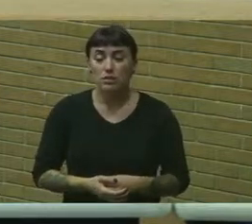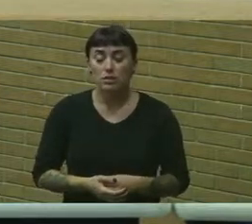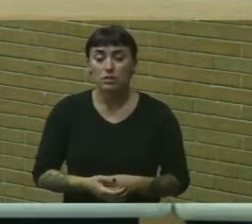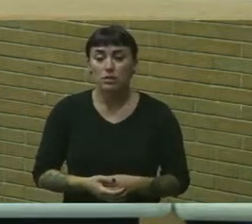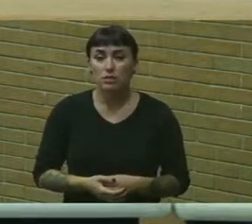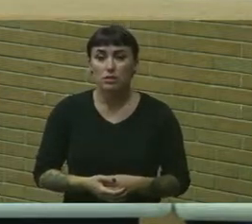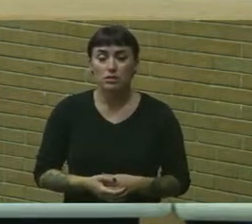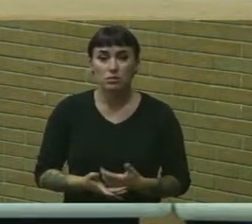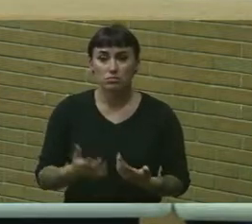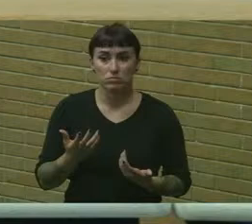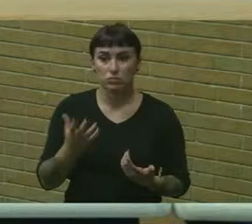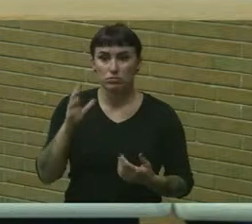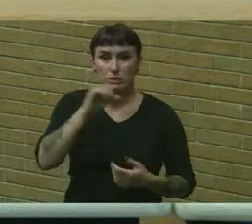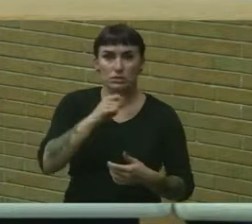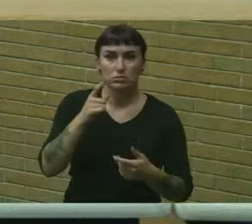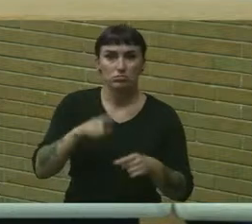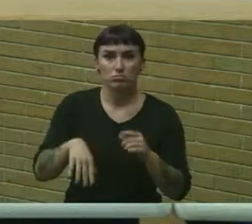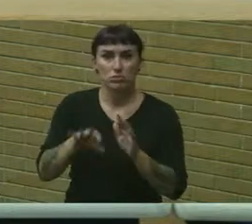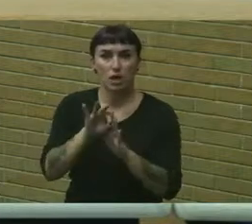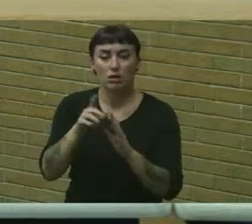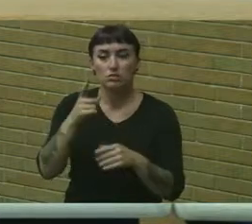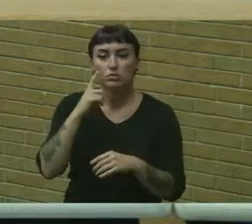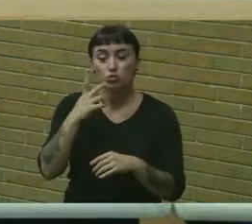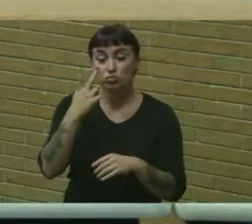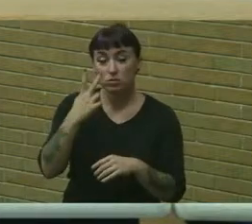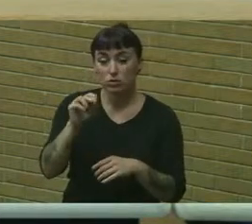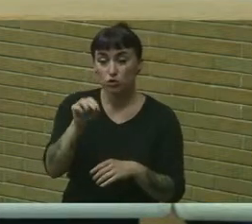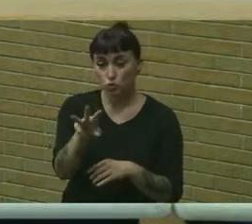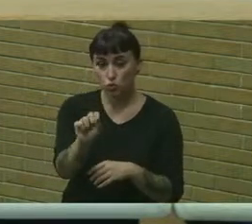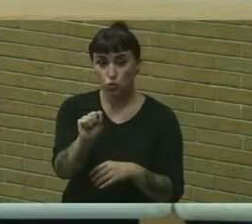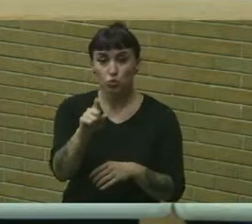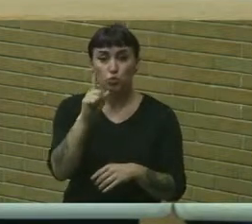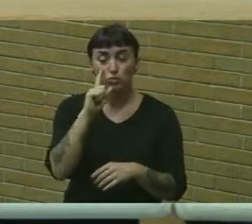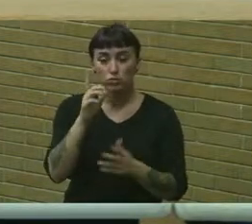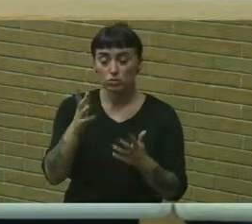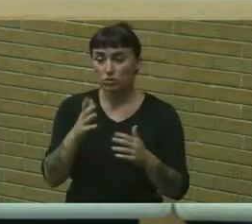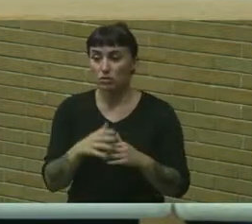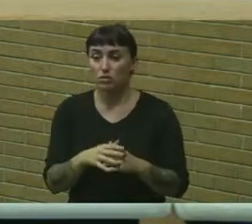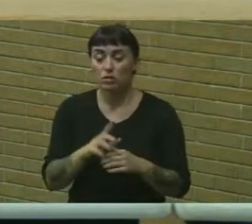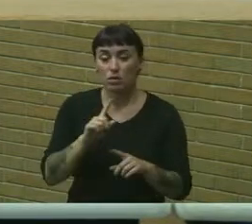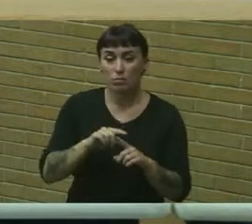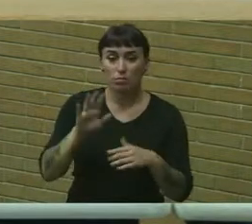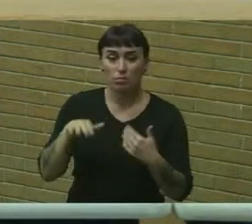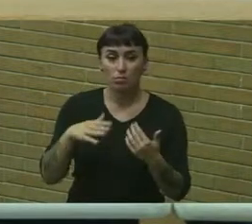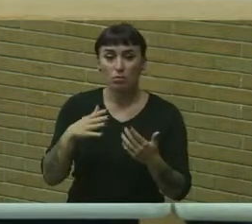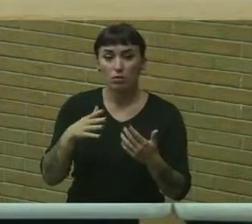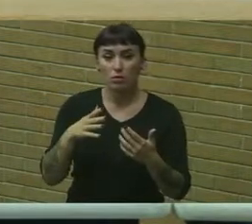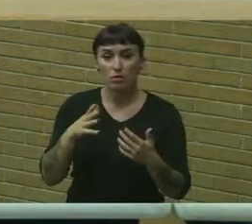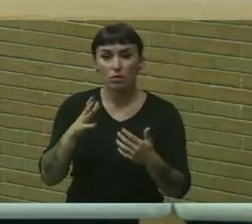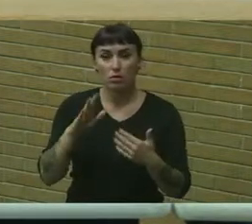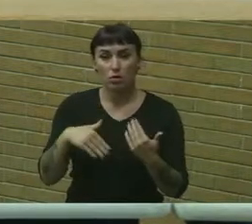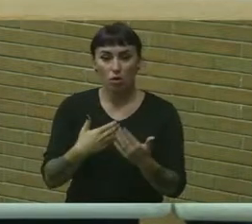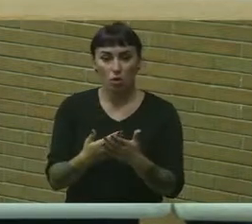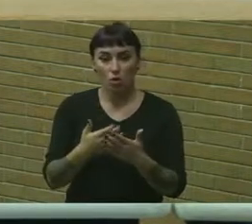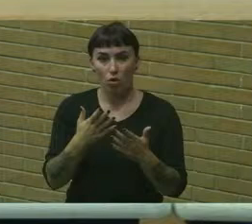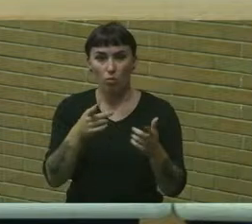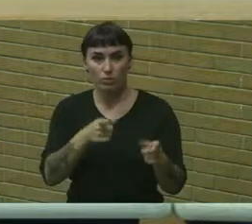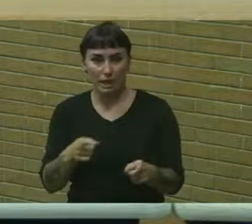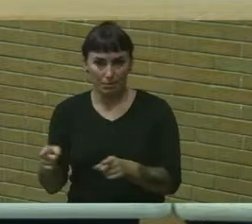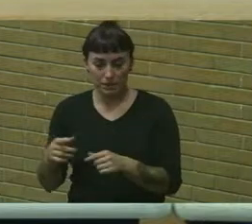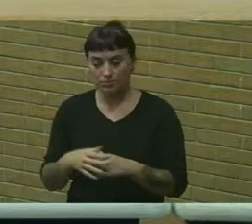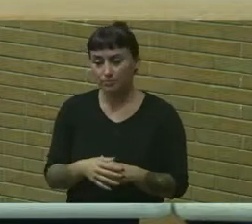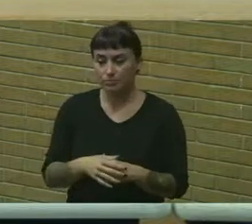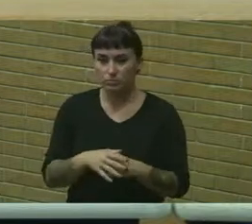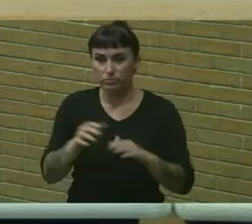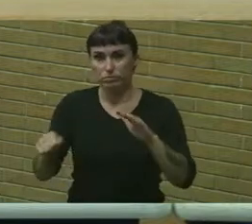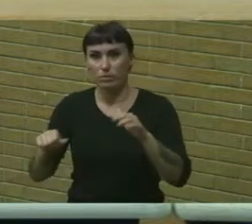You know, you see the news and you see that little bit that's above water, but all the paddling that was going on underneath it